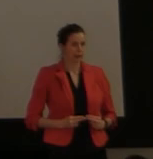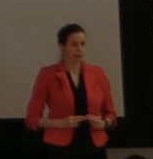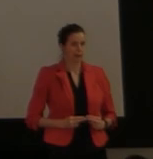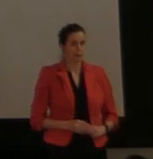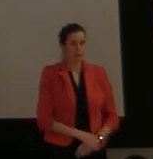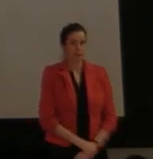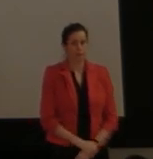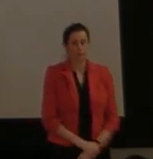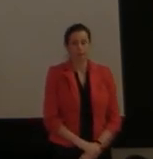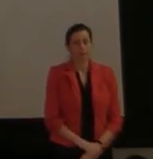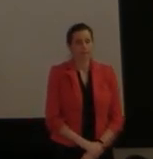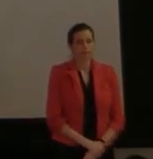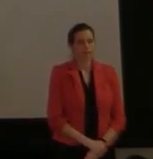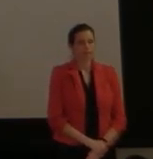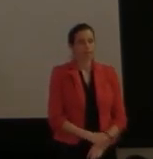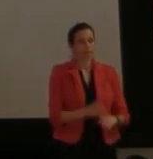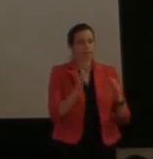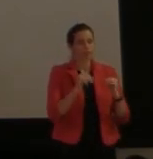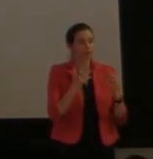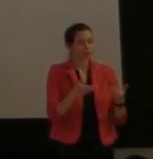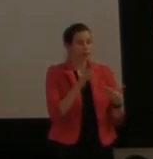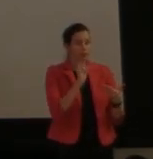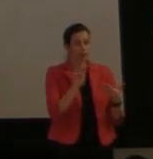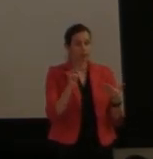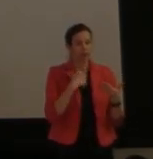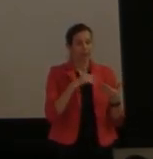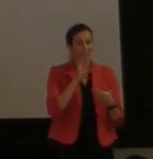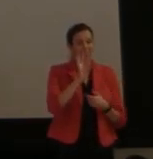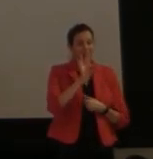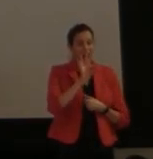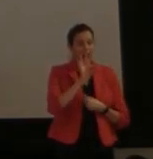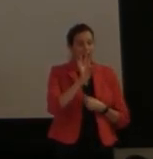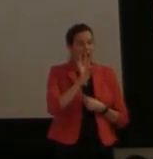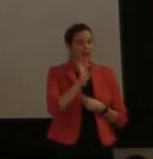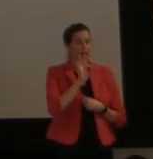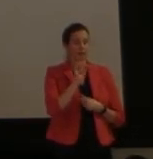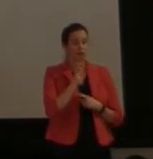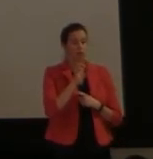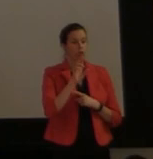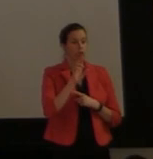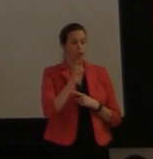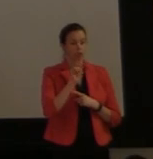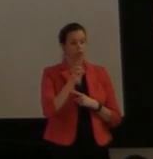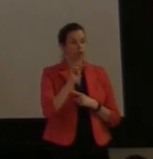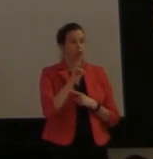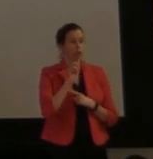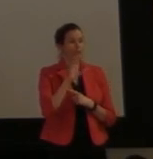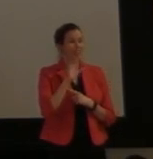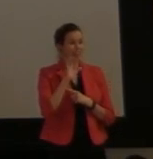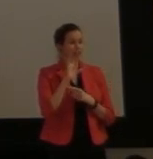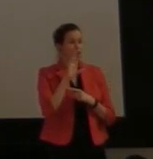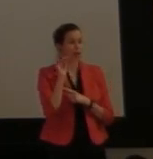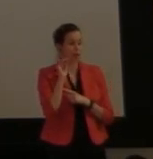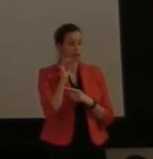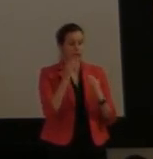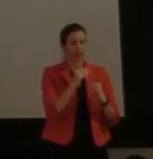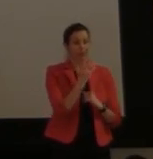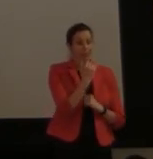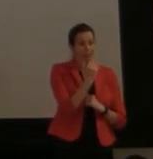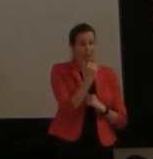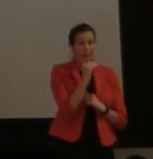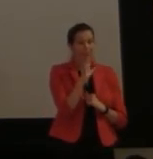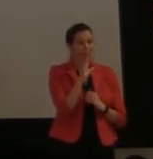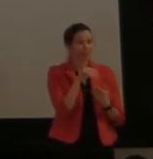In Cincinnati, we have 9 Fortune 500 companies. in 15 Fortune 1000